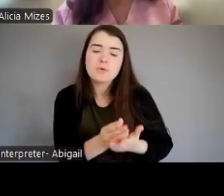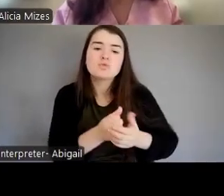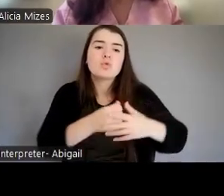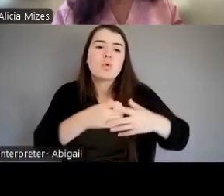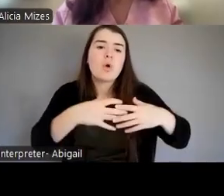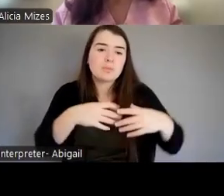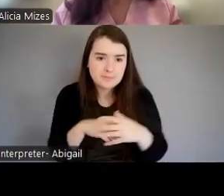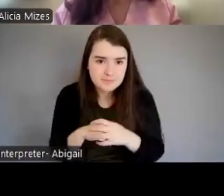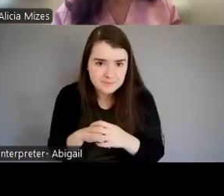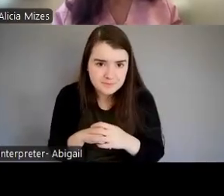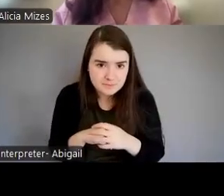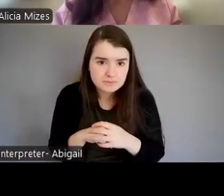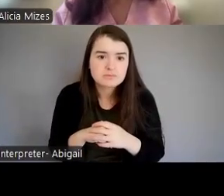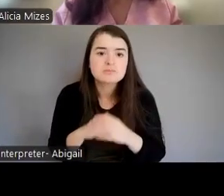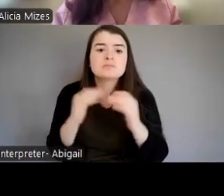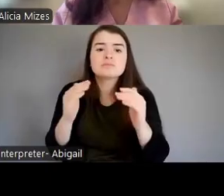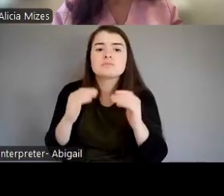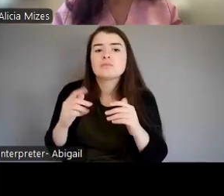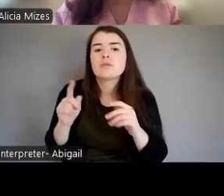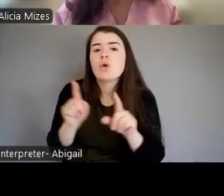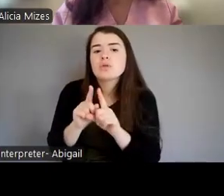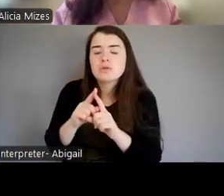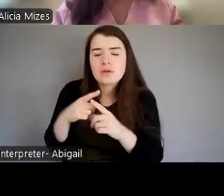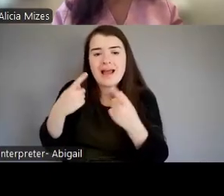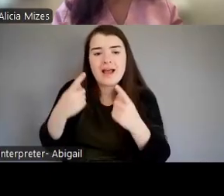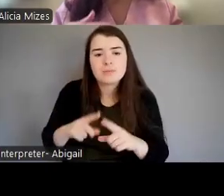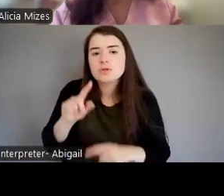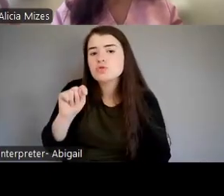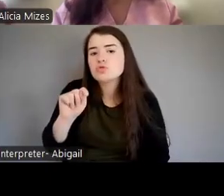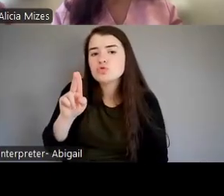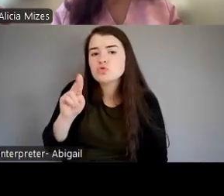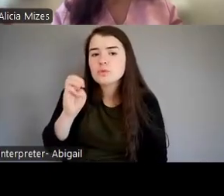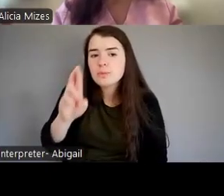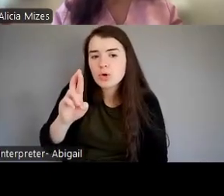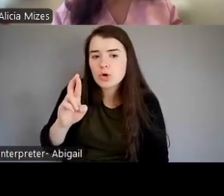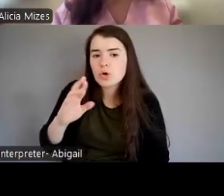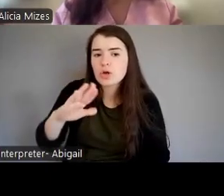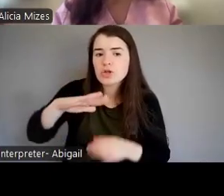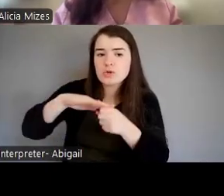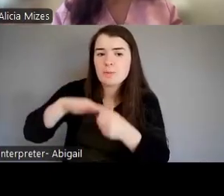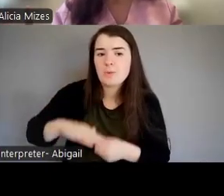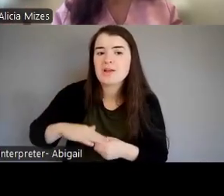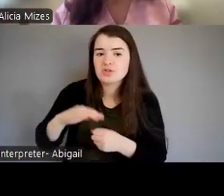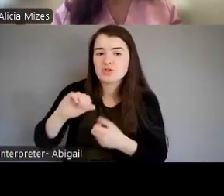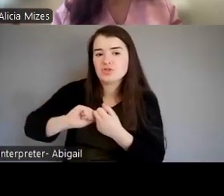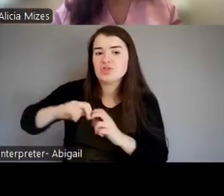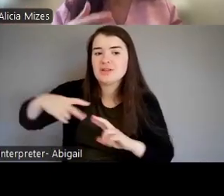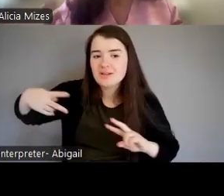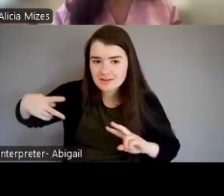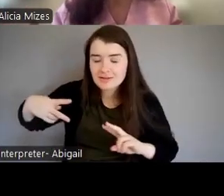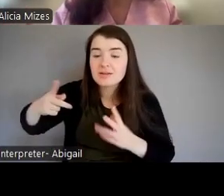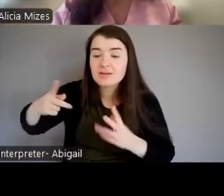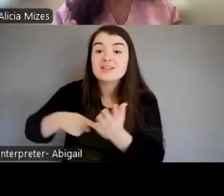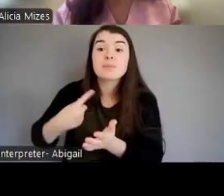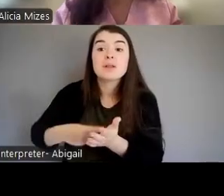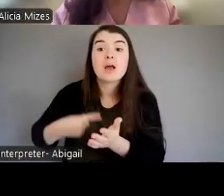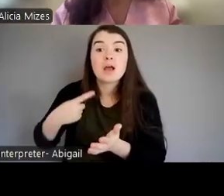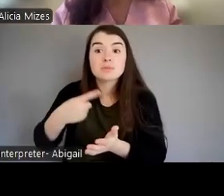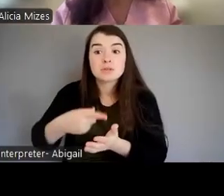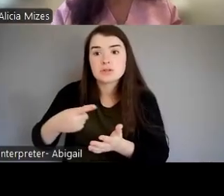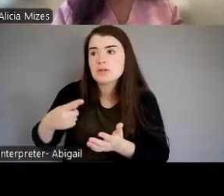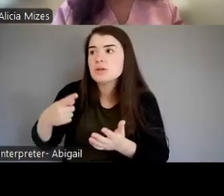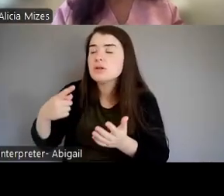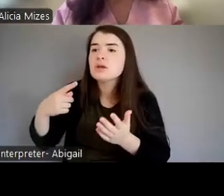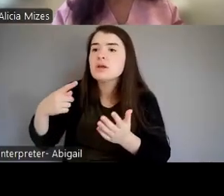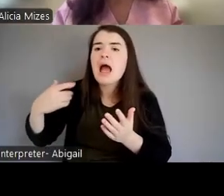genes. So tumor suppressor genes are genes that normally are the stop signal of the growth cycle and telling your cells when it's time to no longer grow and no longer